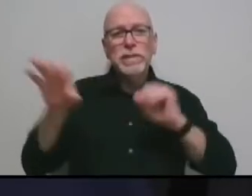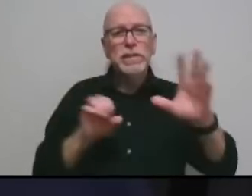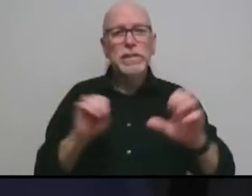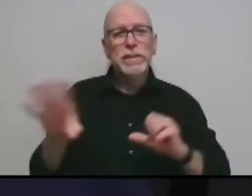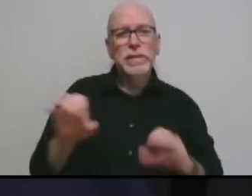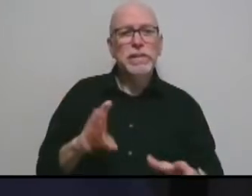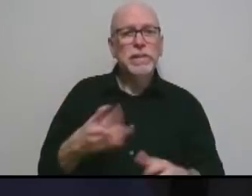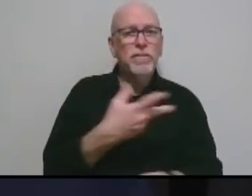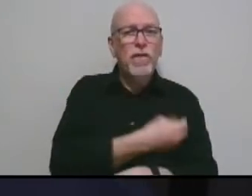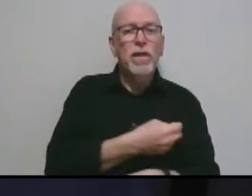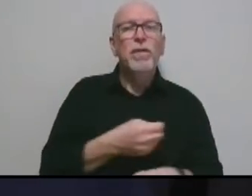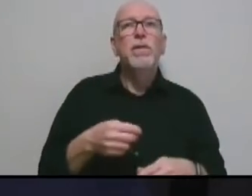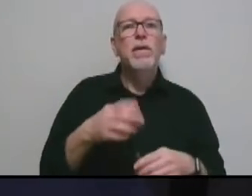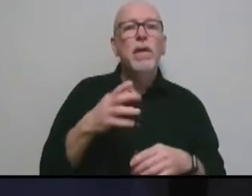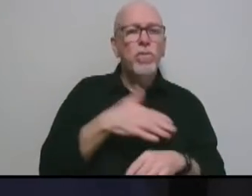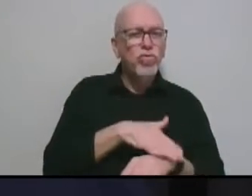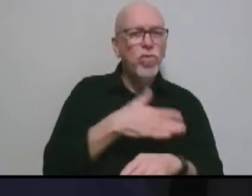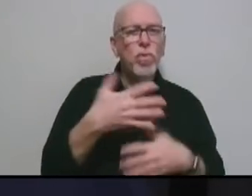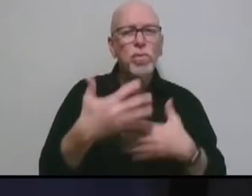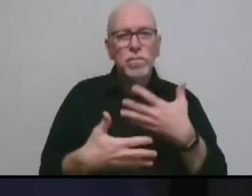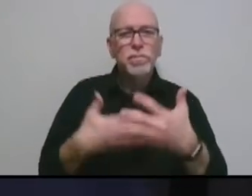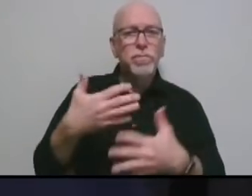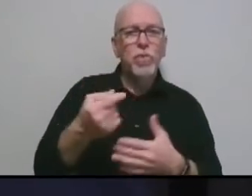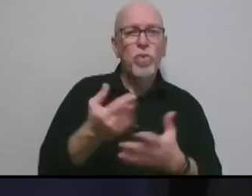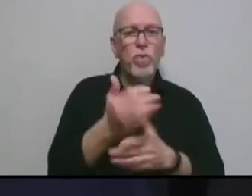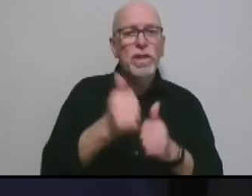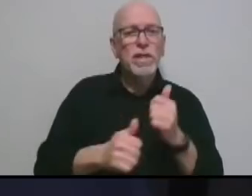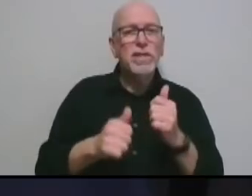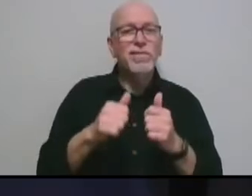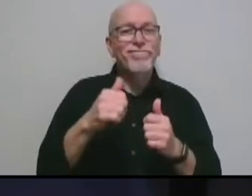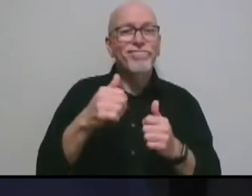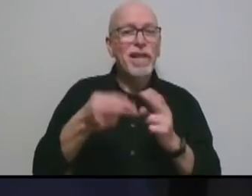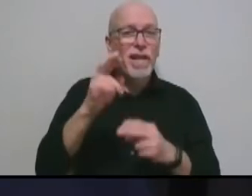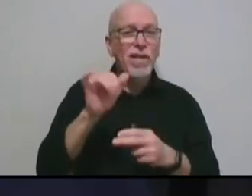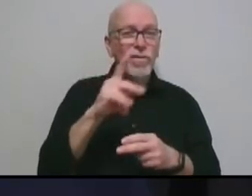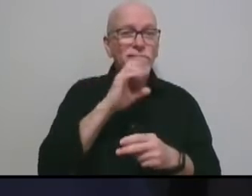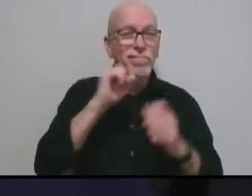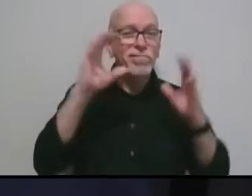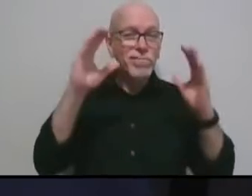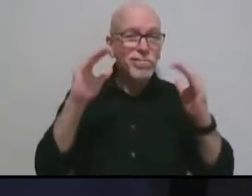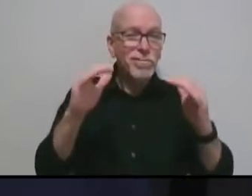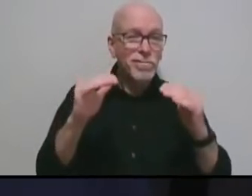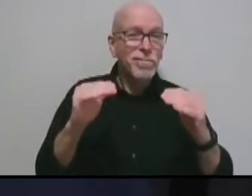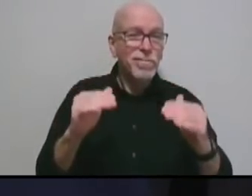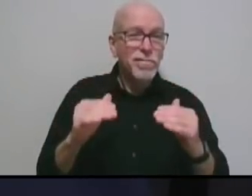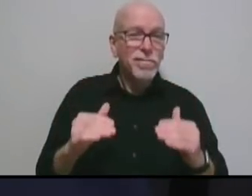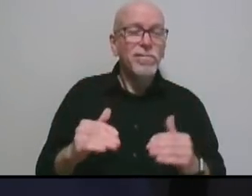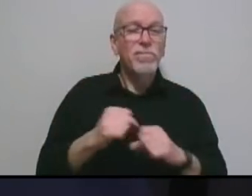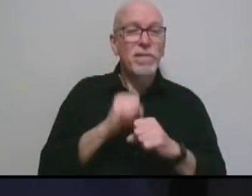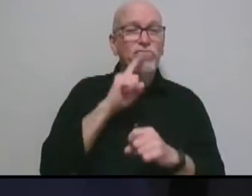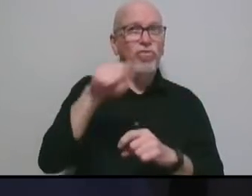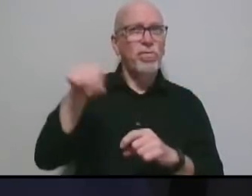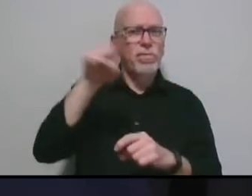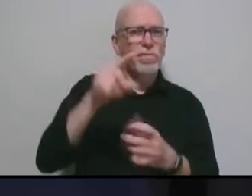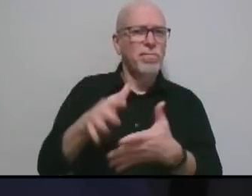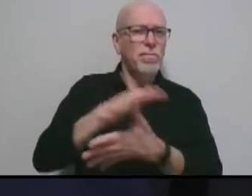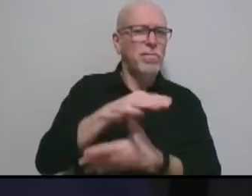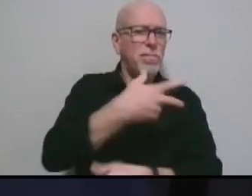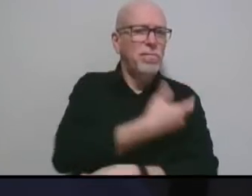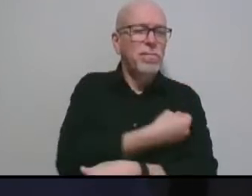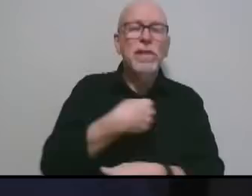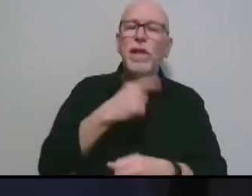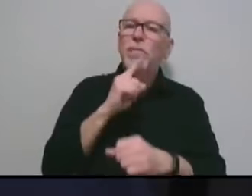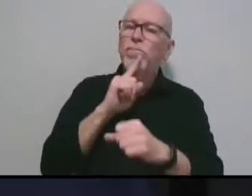and then slowly and methodically moving through these different vulnerable populations in order to get them vaccine as soon as possible. And I promise